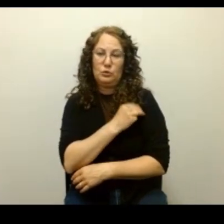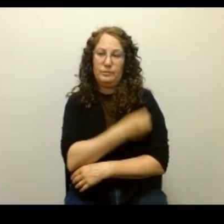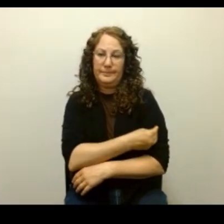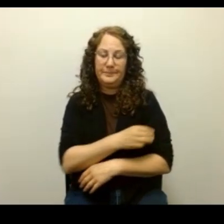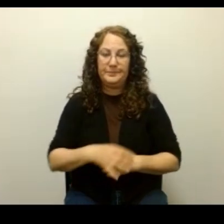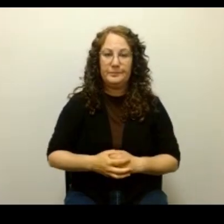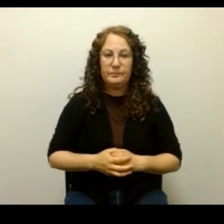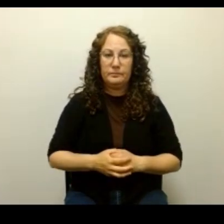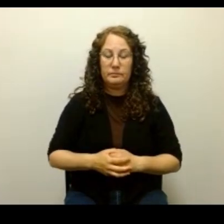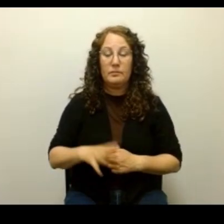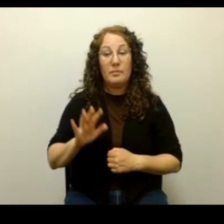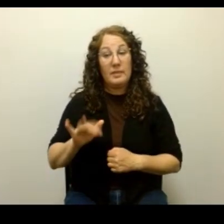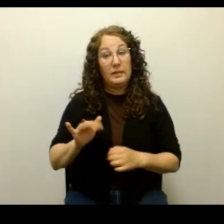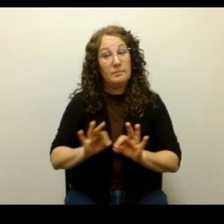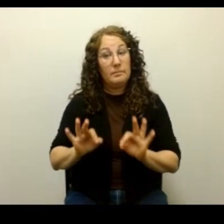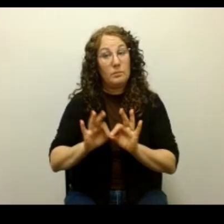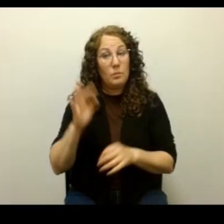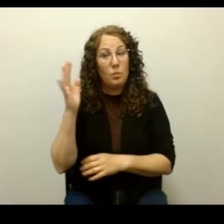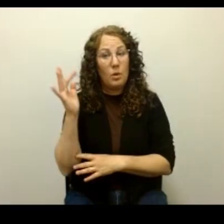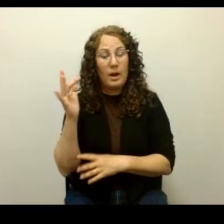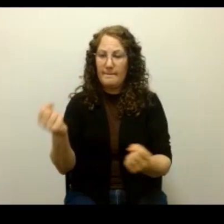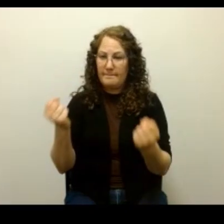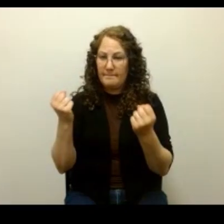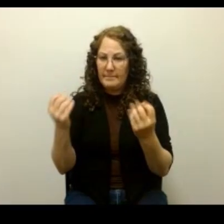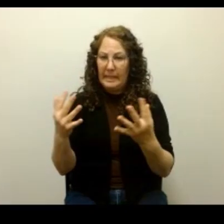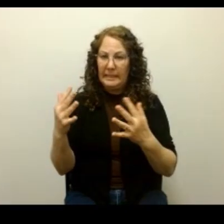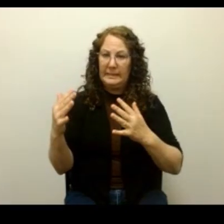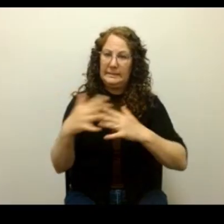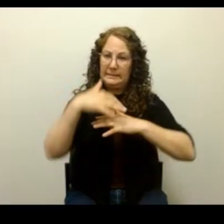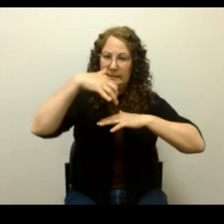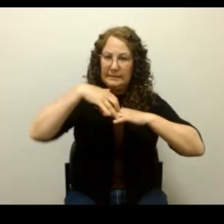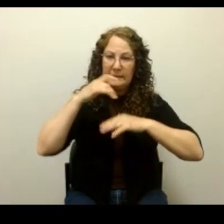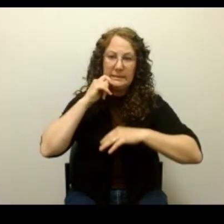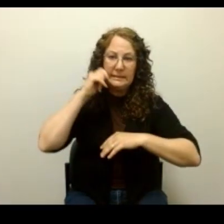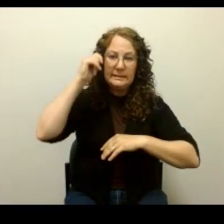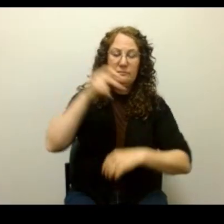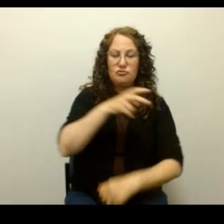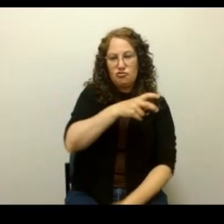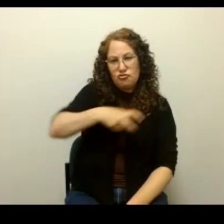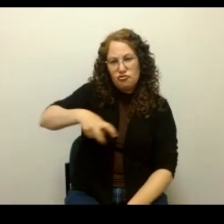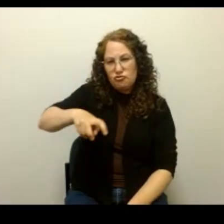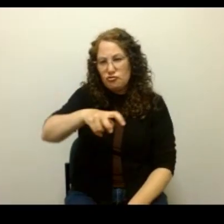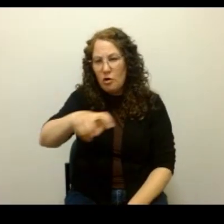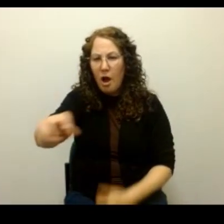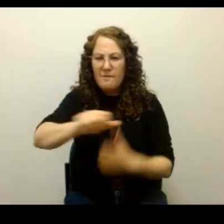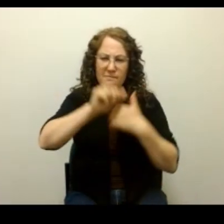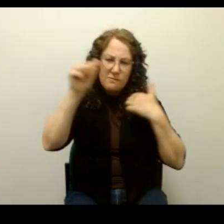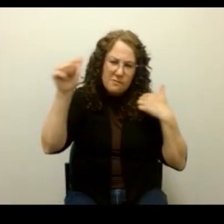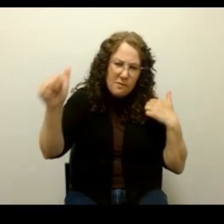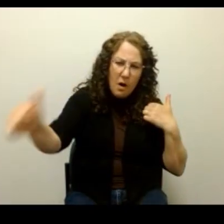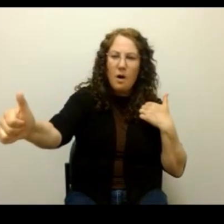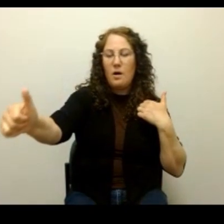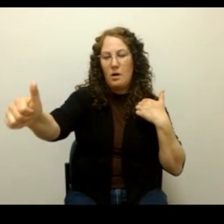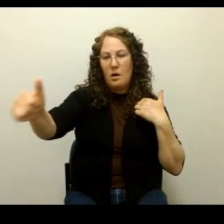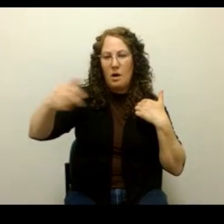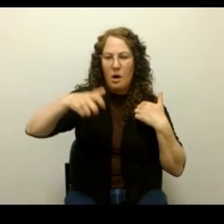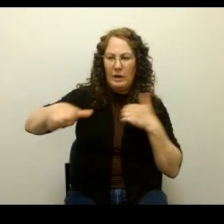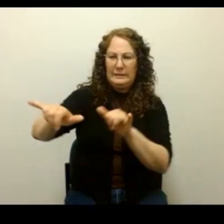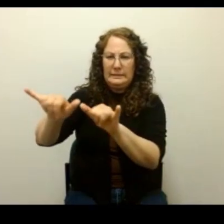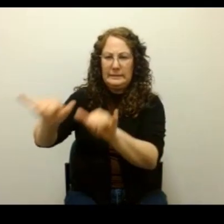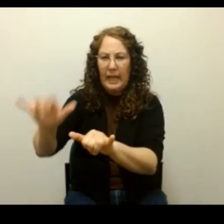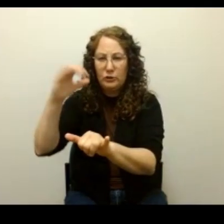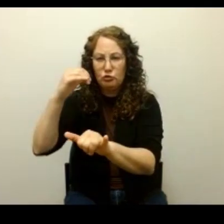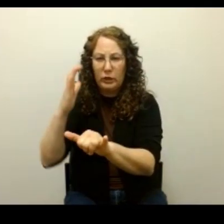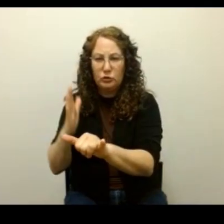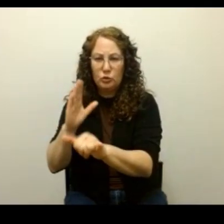This is significant because many Indigenous teens must travel far distances, often stay in strangers'